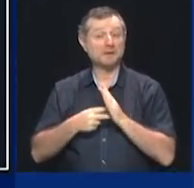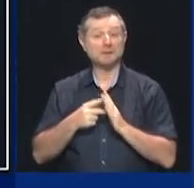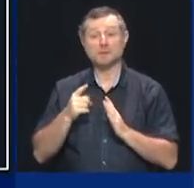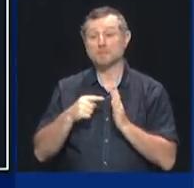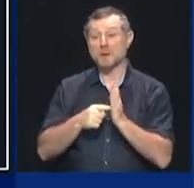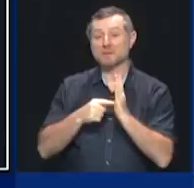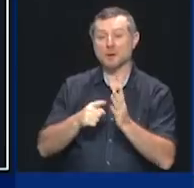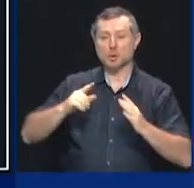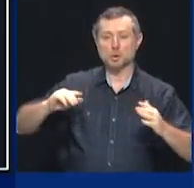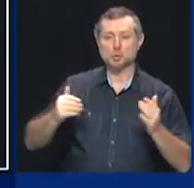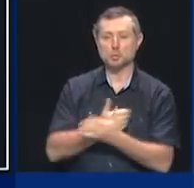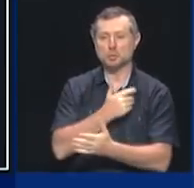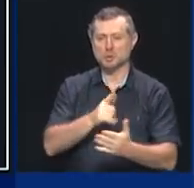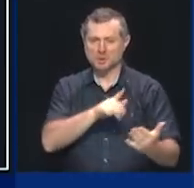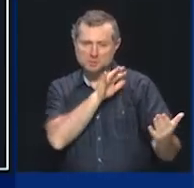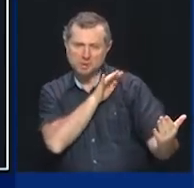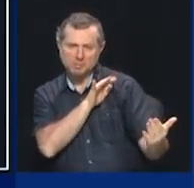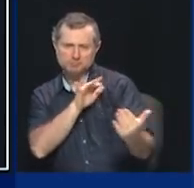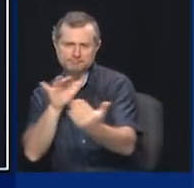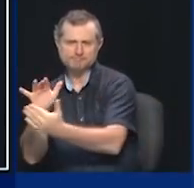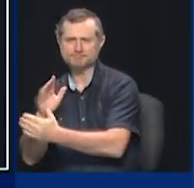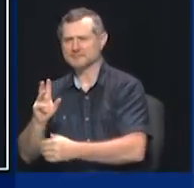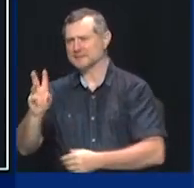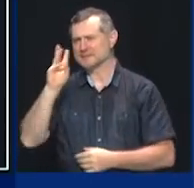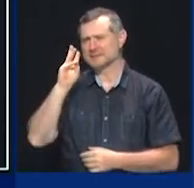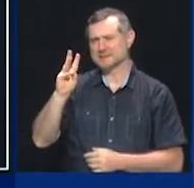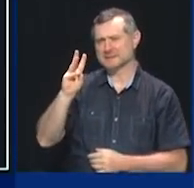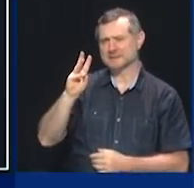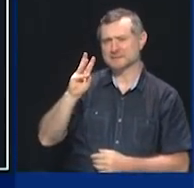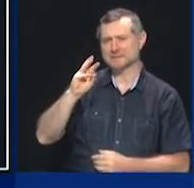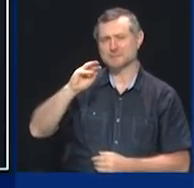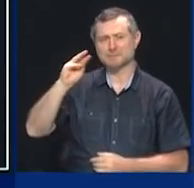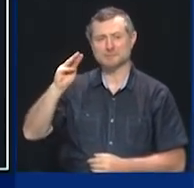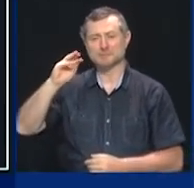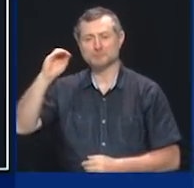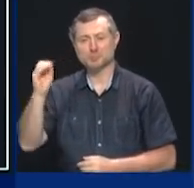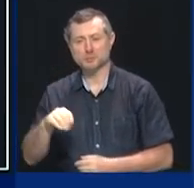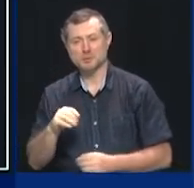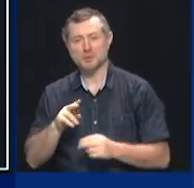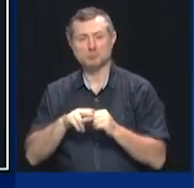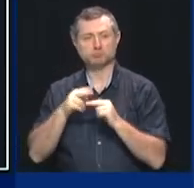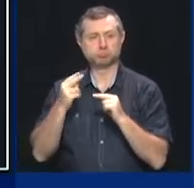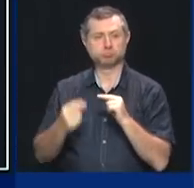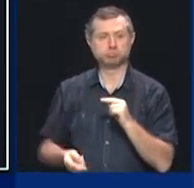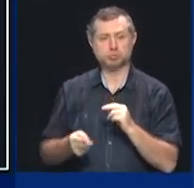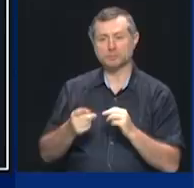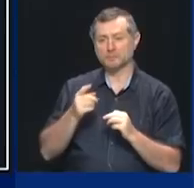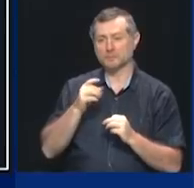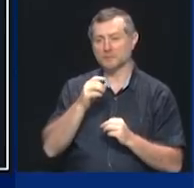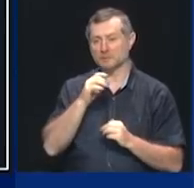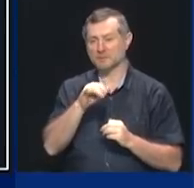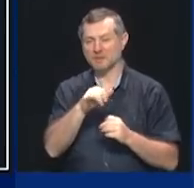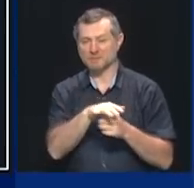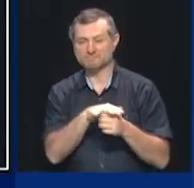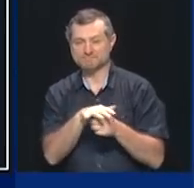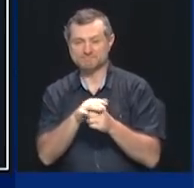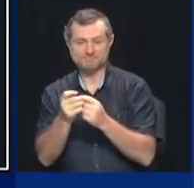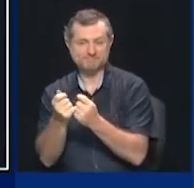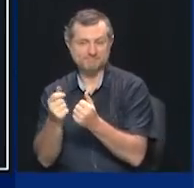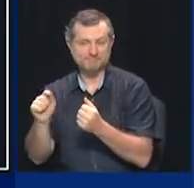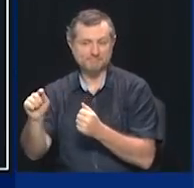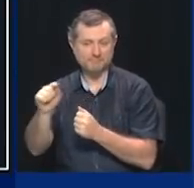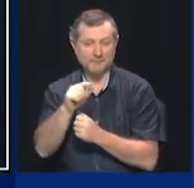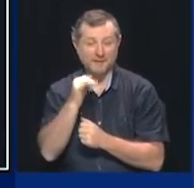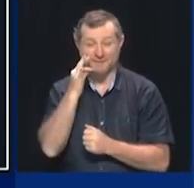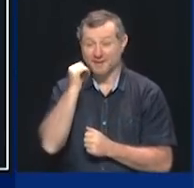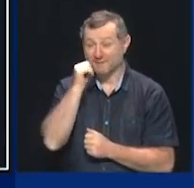Shootings fell 60% in that precinct when you intervened with people through the